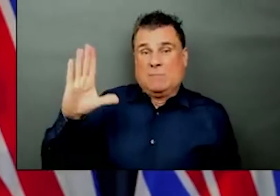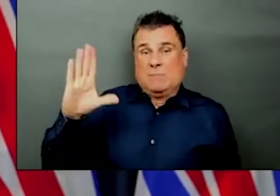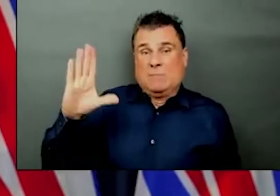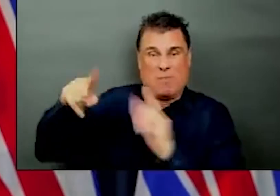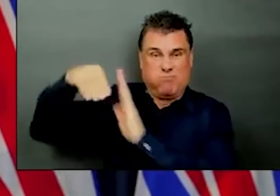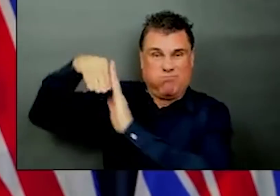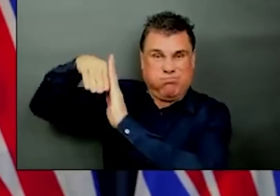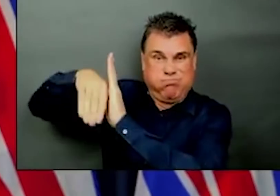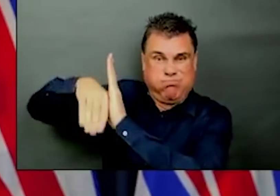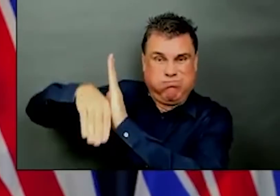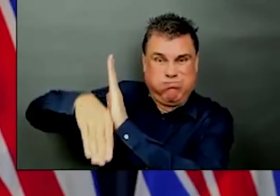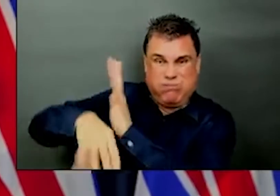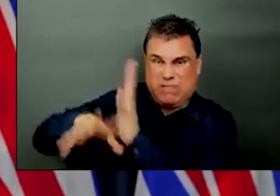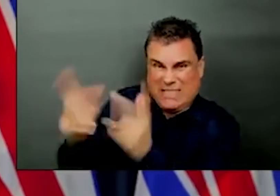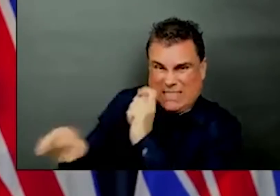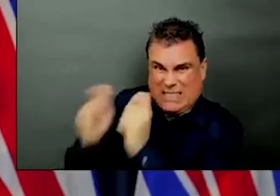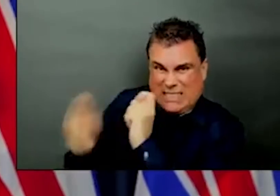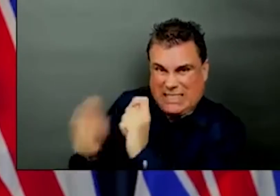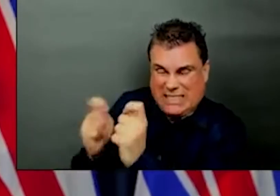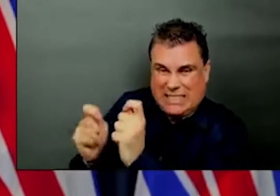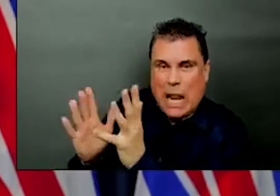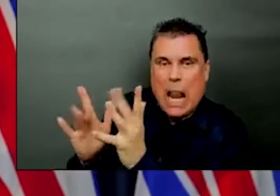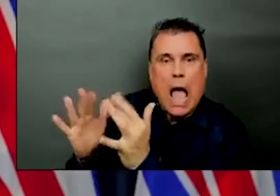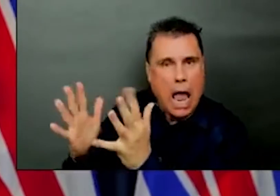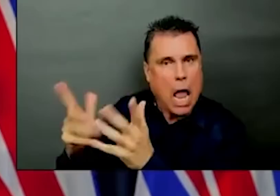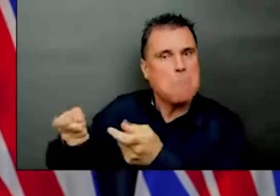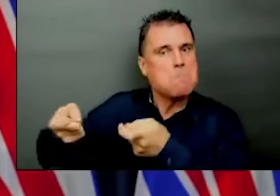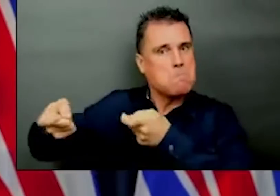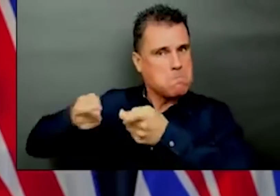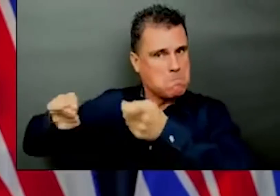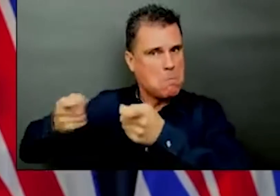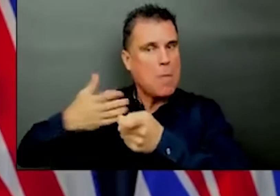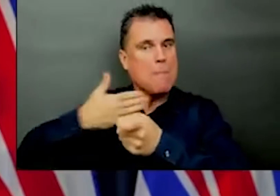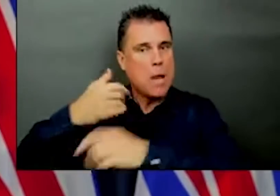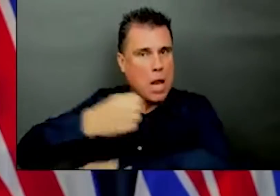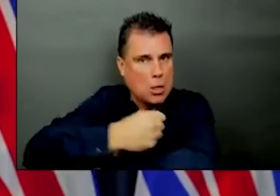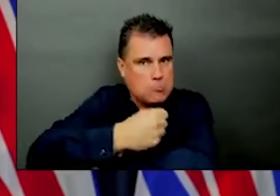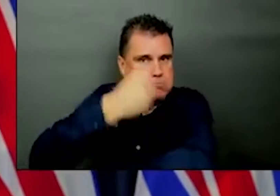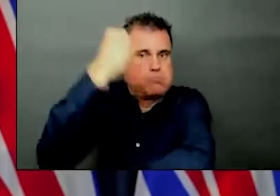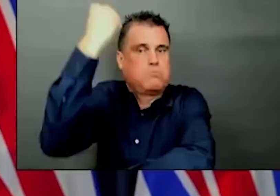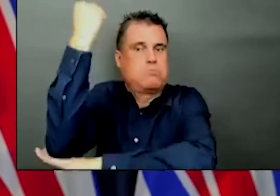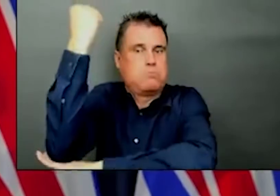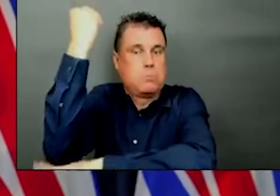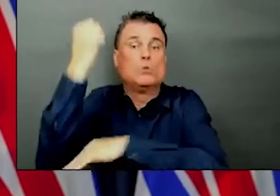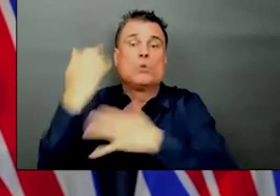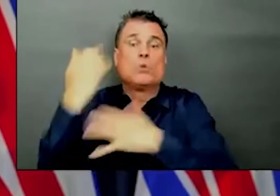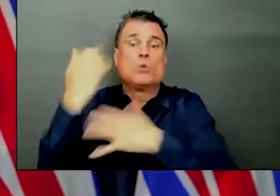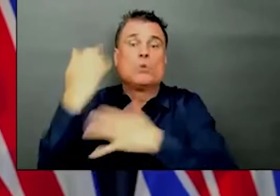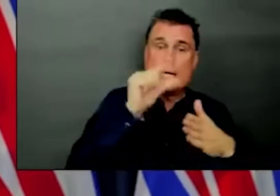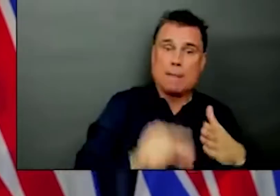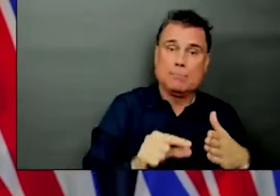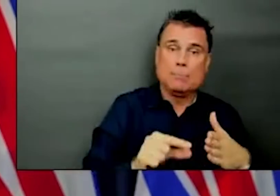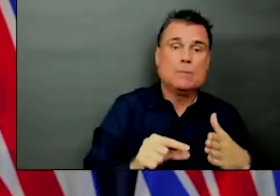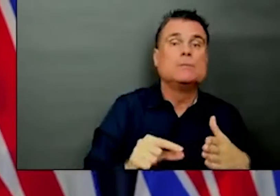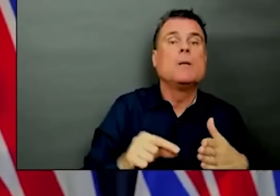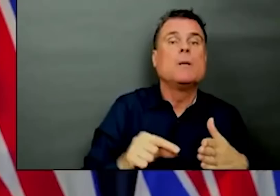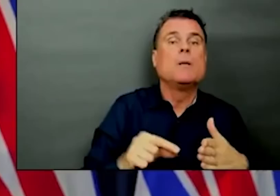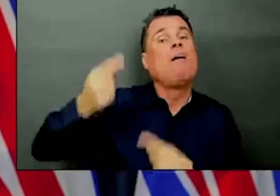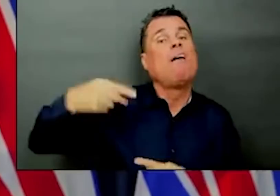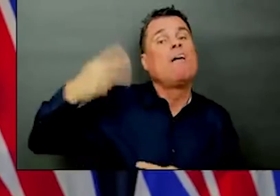can government raid the coffers of ICBC to put into general revenue. And we also said that we're going to